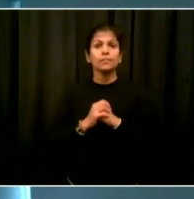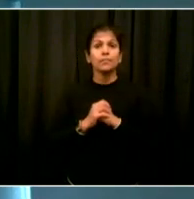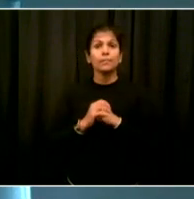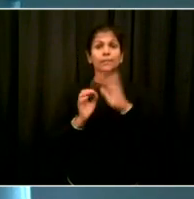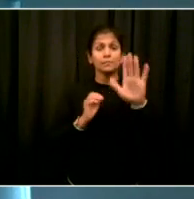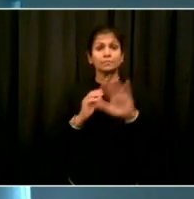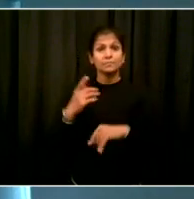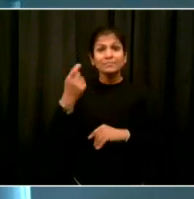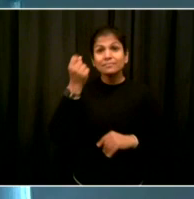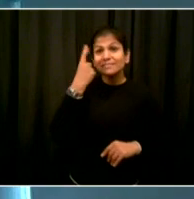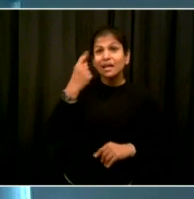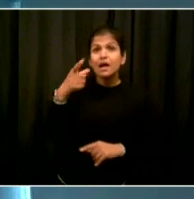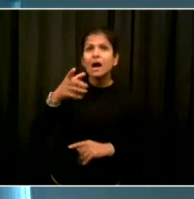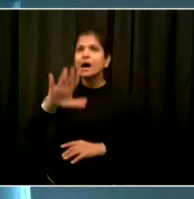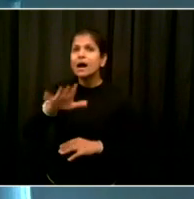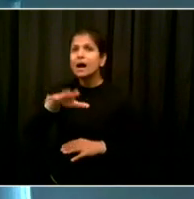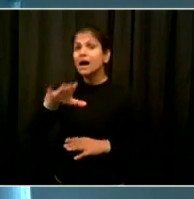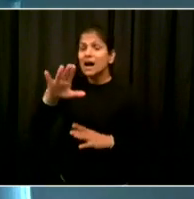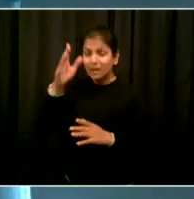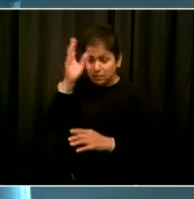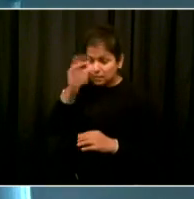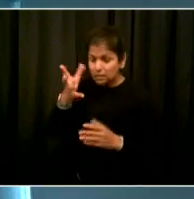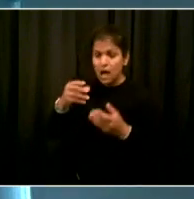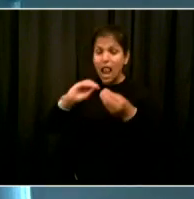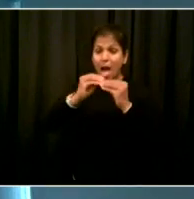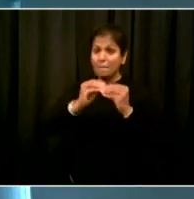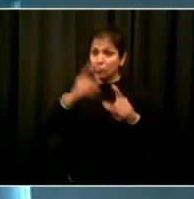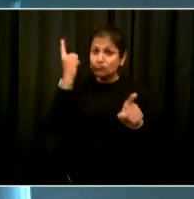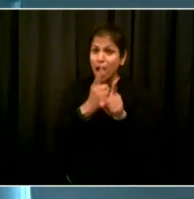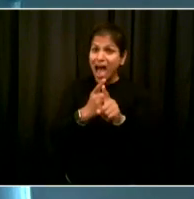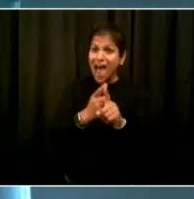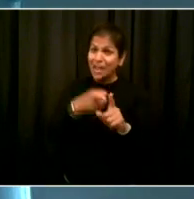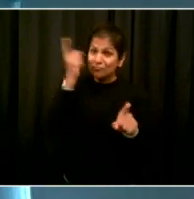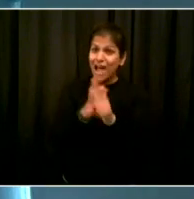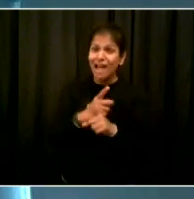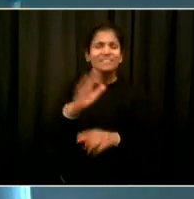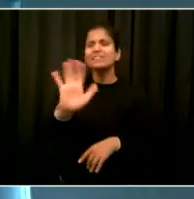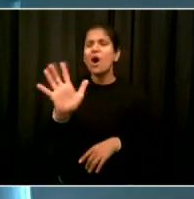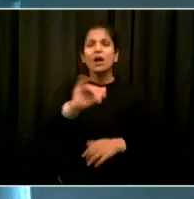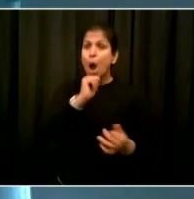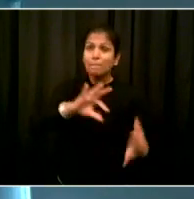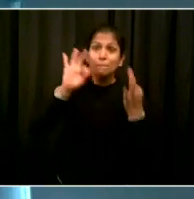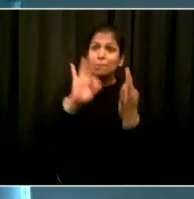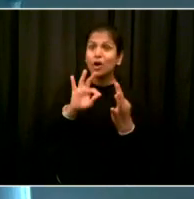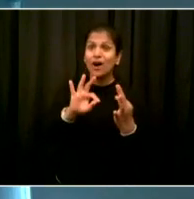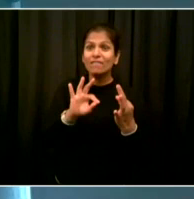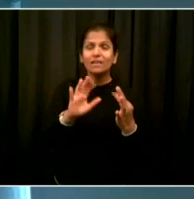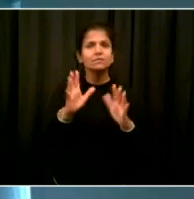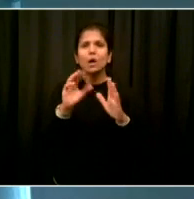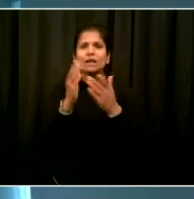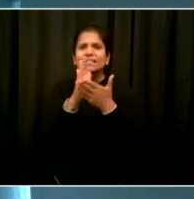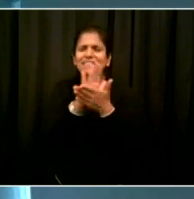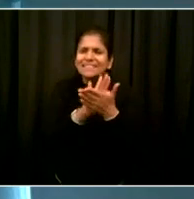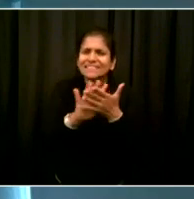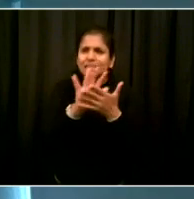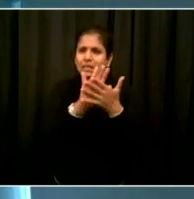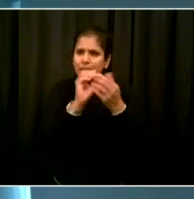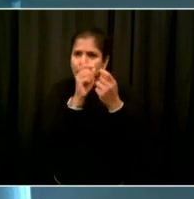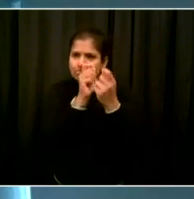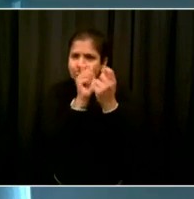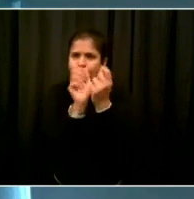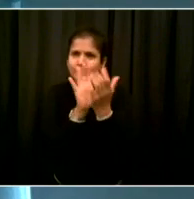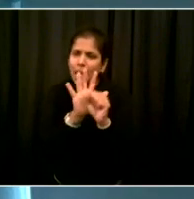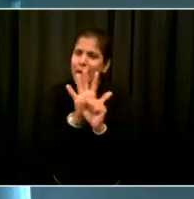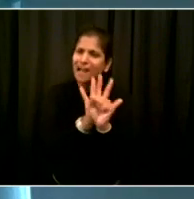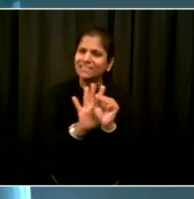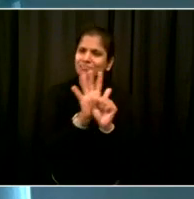we use, but we also know that it's an underestimate of the new people every day. The second is prevalence, how many people in the population are actually infected at any